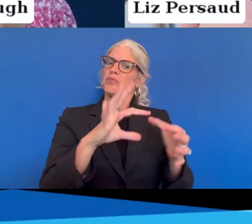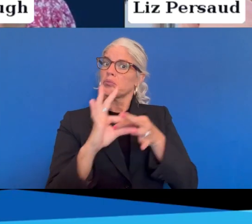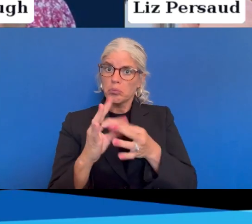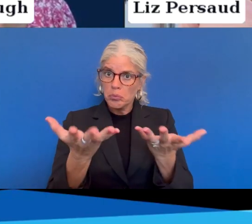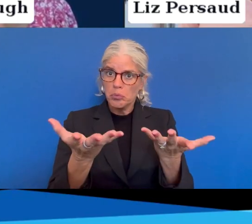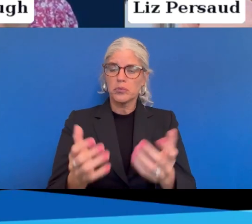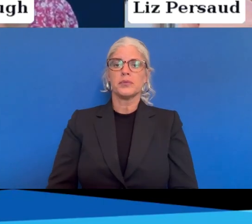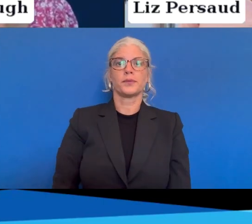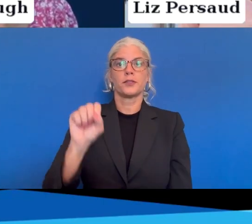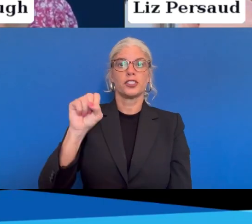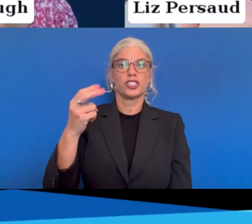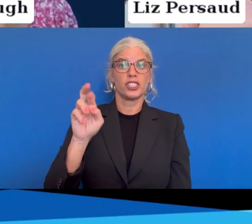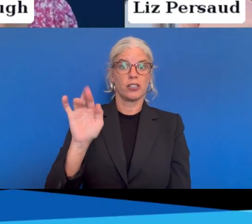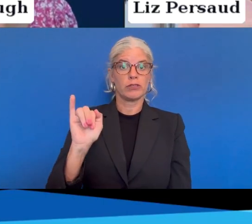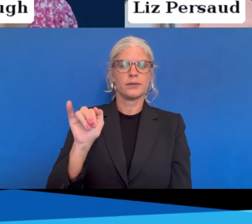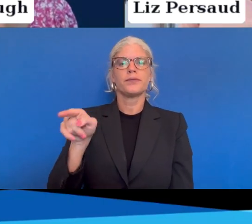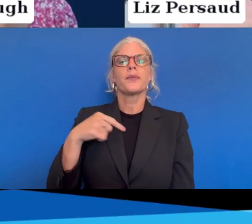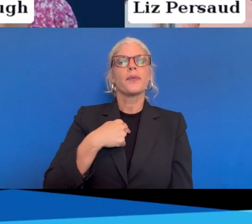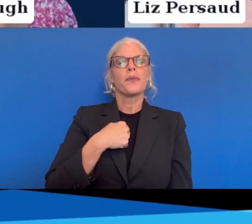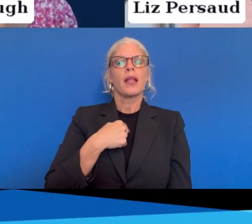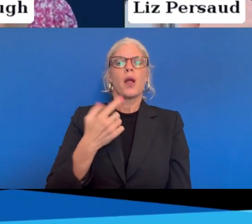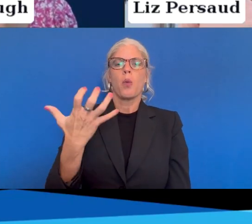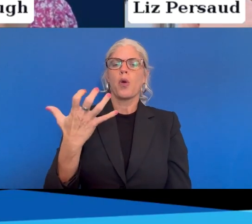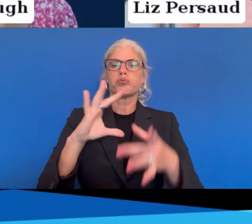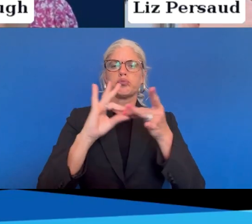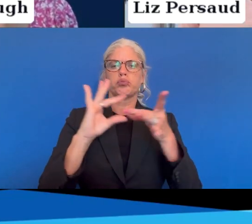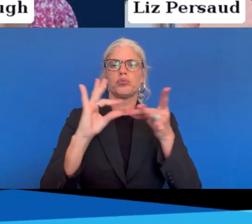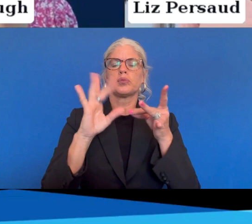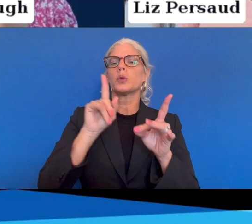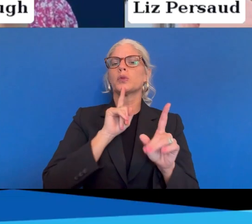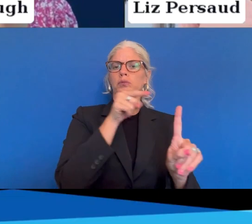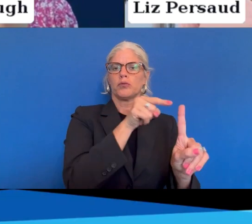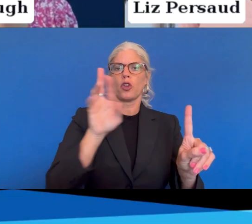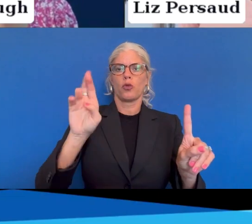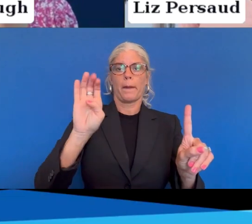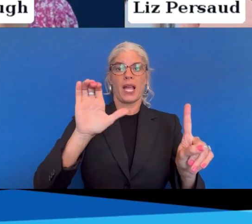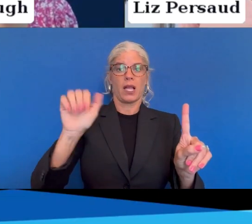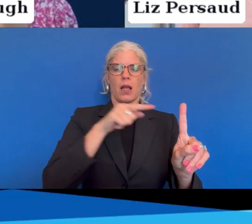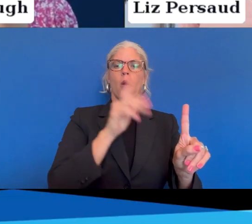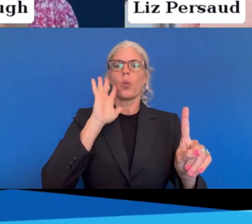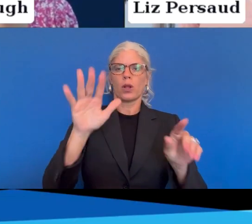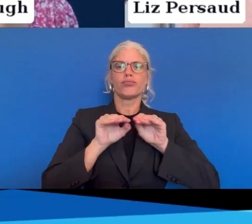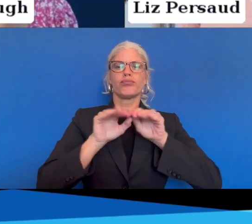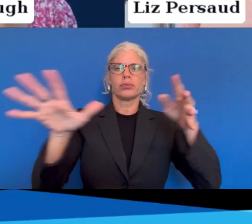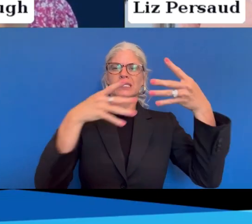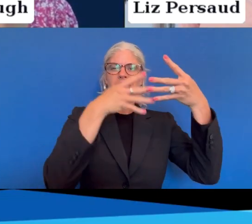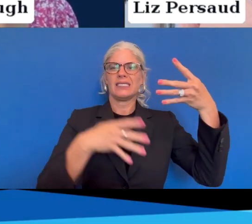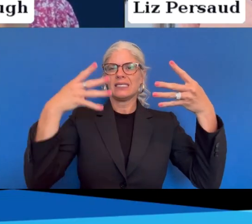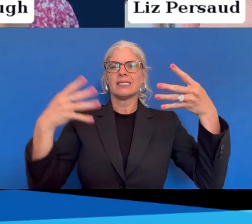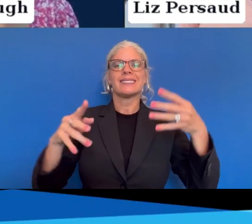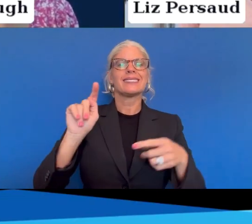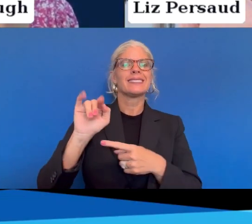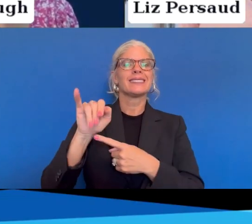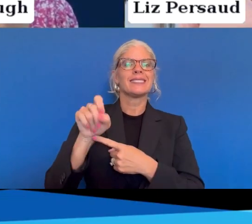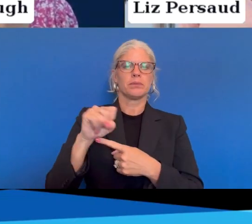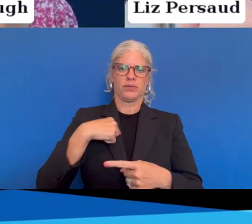yourself? I just want to talk about, and Rebecca's going to be sending out a list of tips that I've